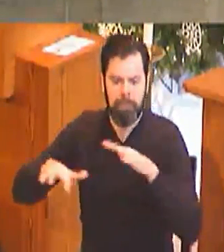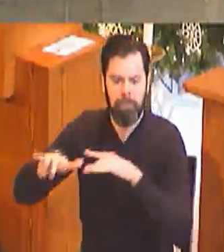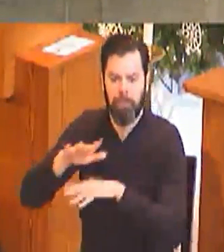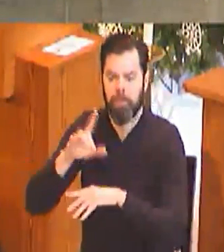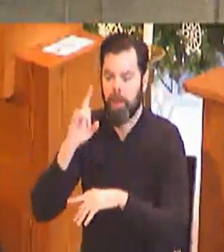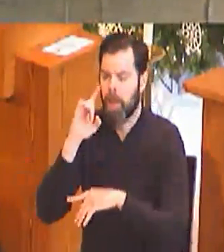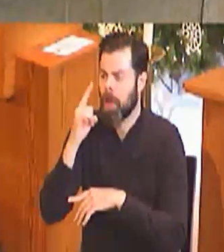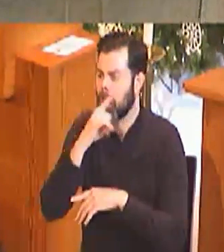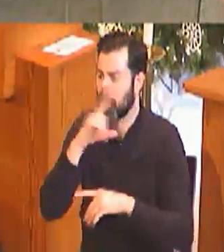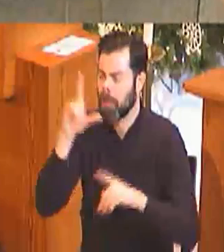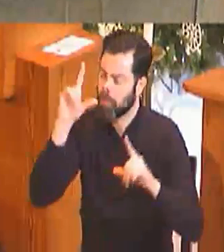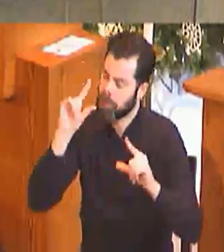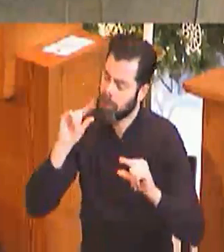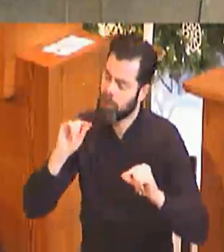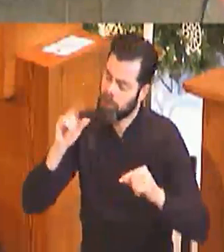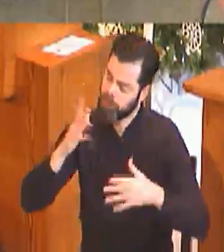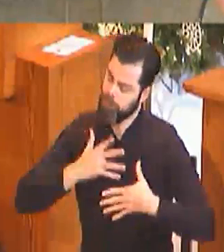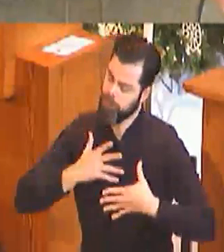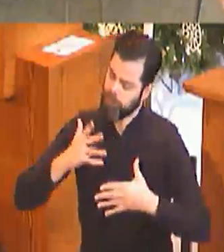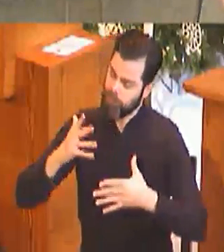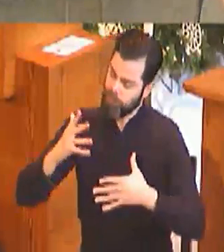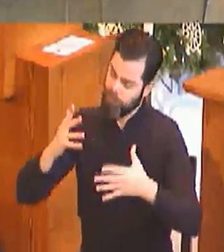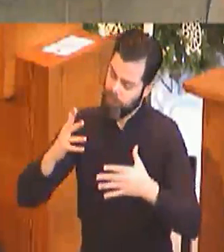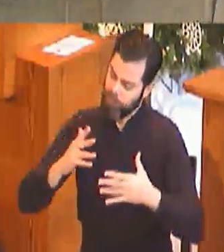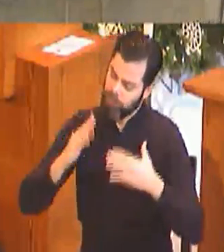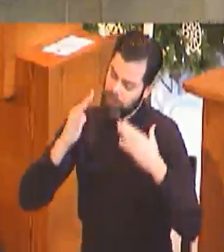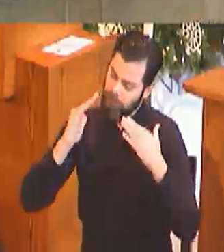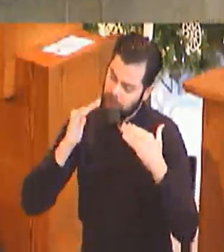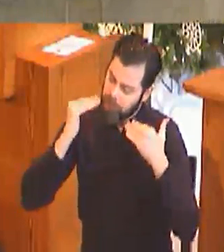eyes, take a breath and smile.